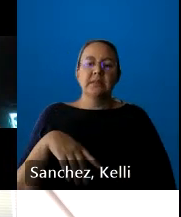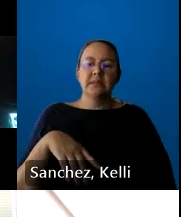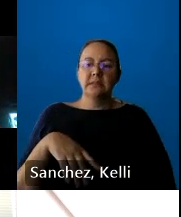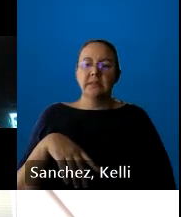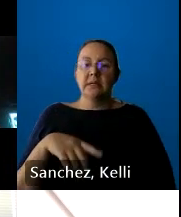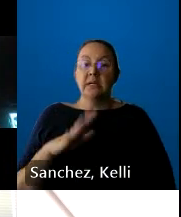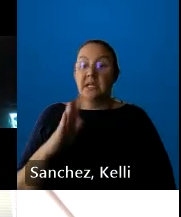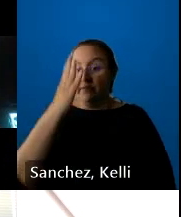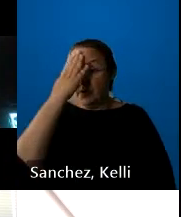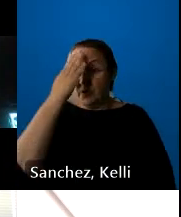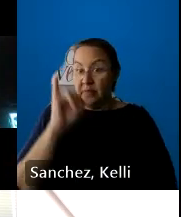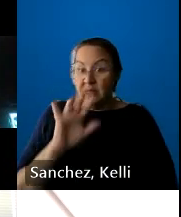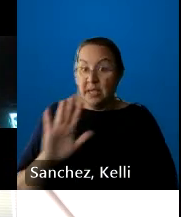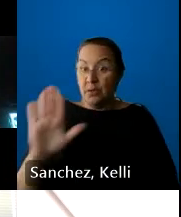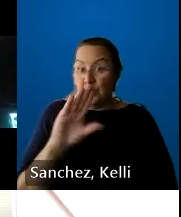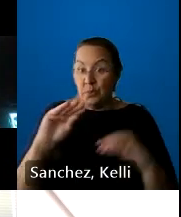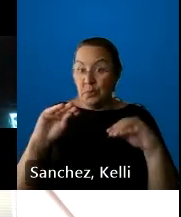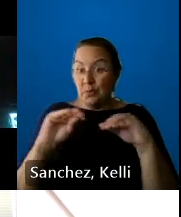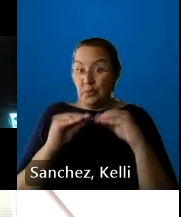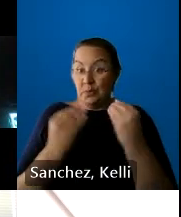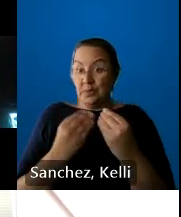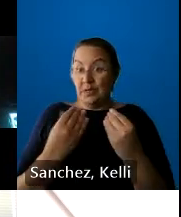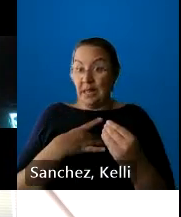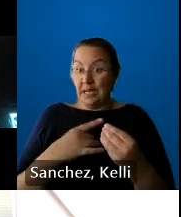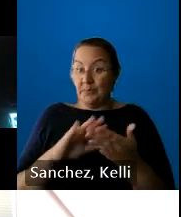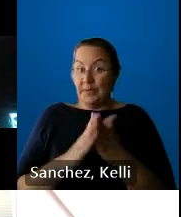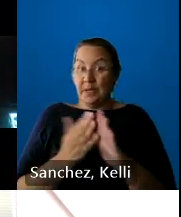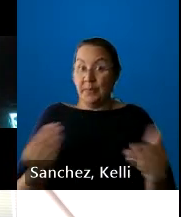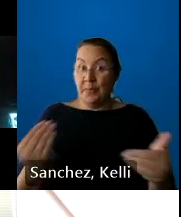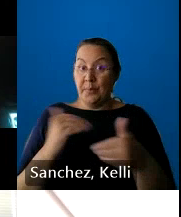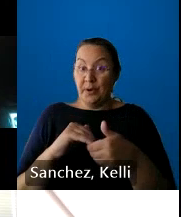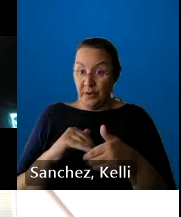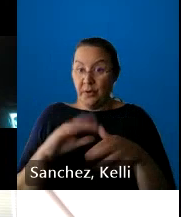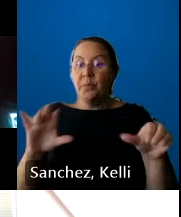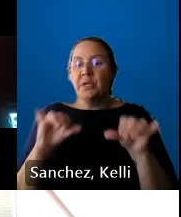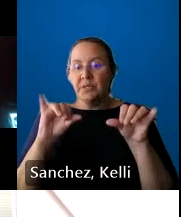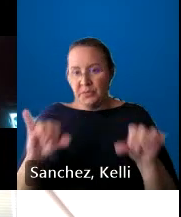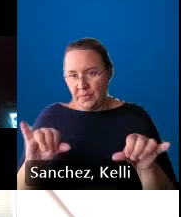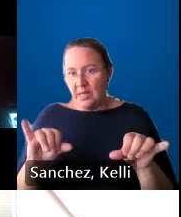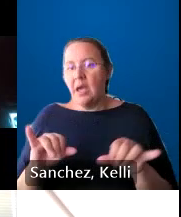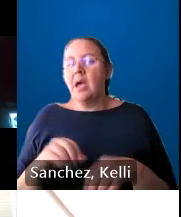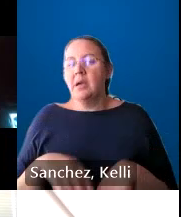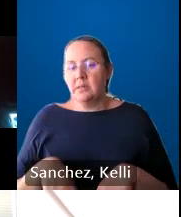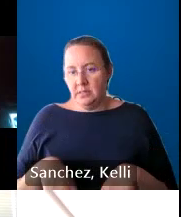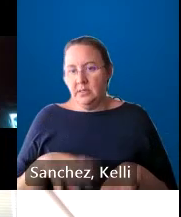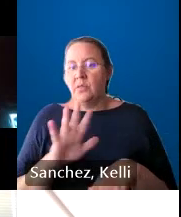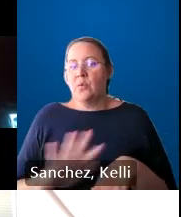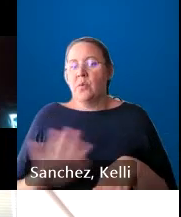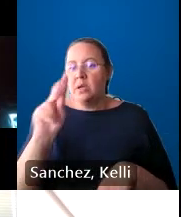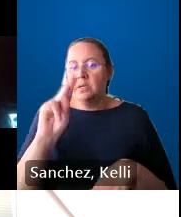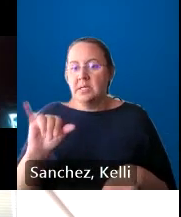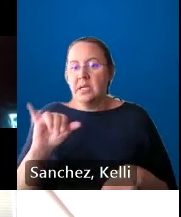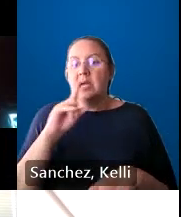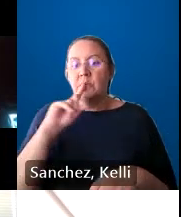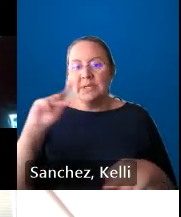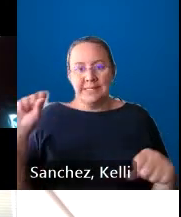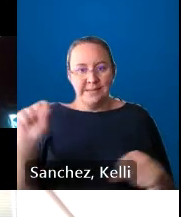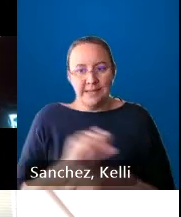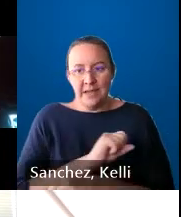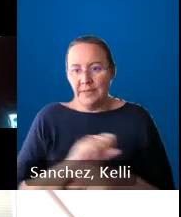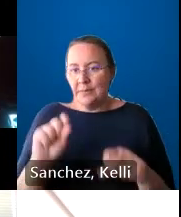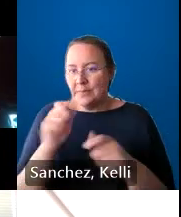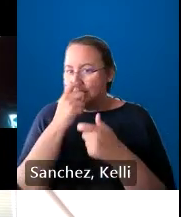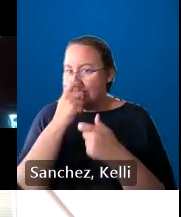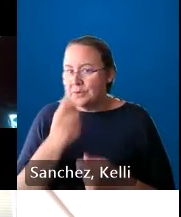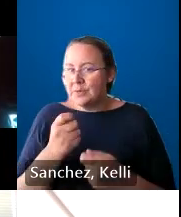you know that your organization would like to become a partner, we do partner with different organizations without Kentucky, and we would definitely be